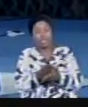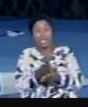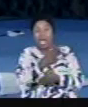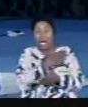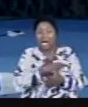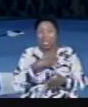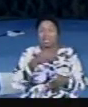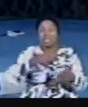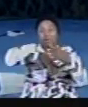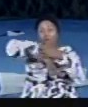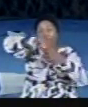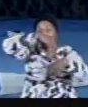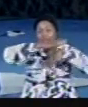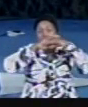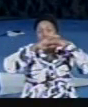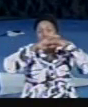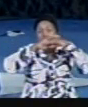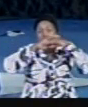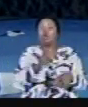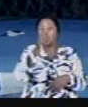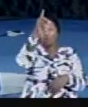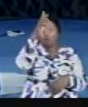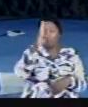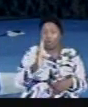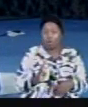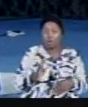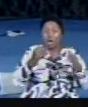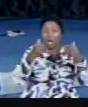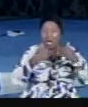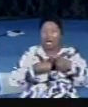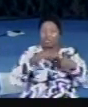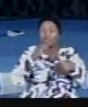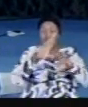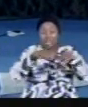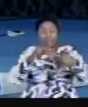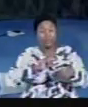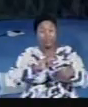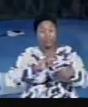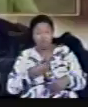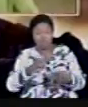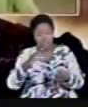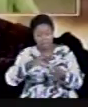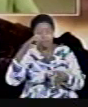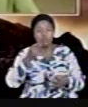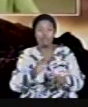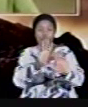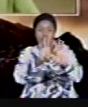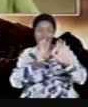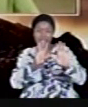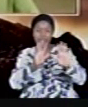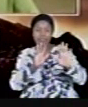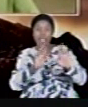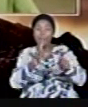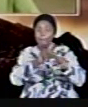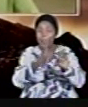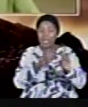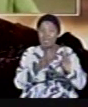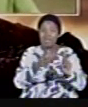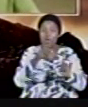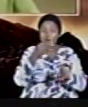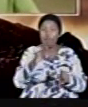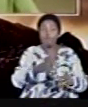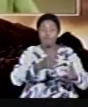Comforter, God has not given us the spirit of fear, but of